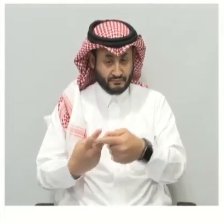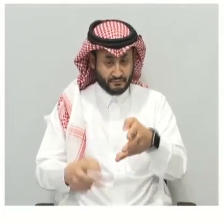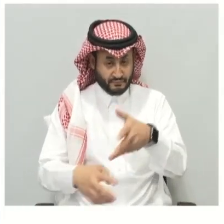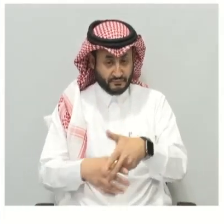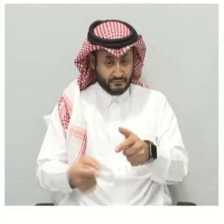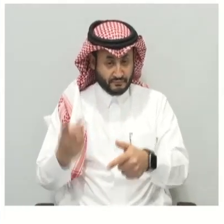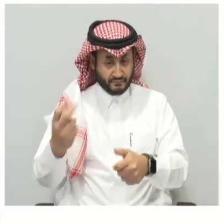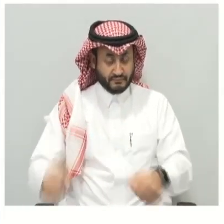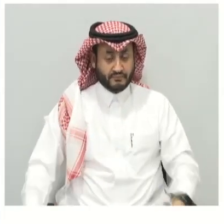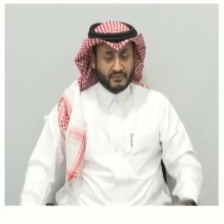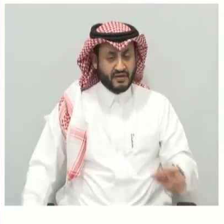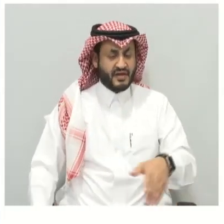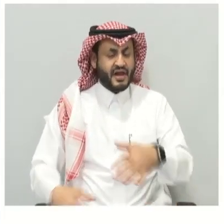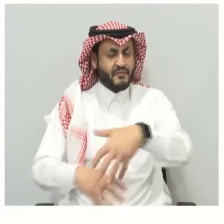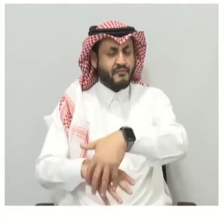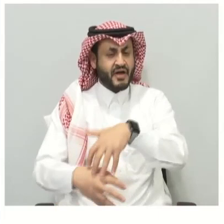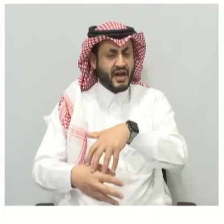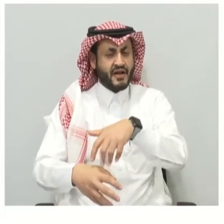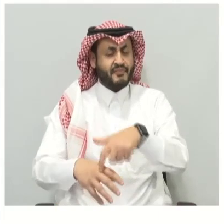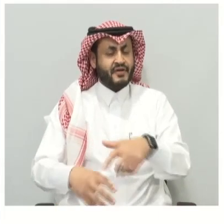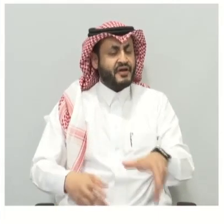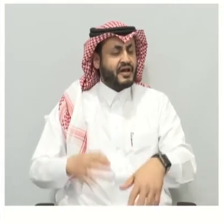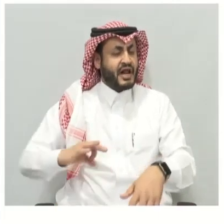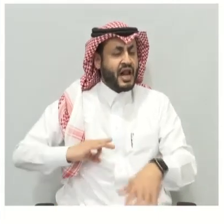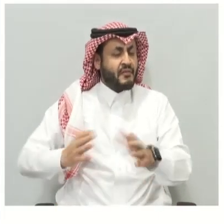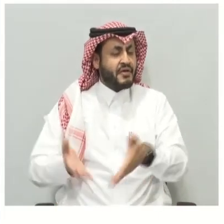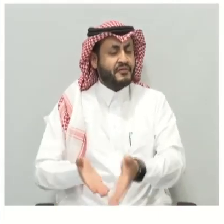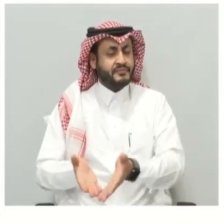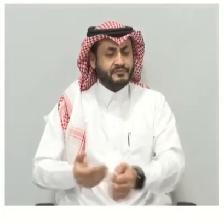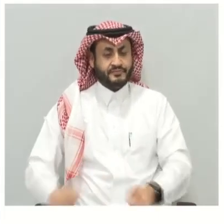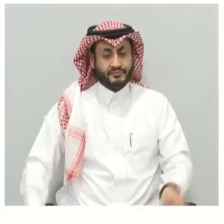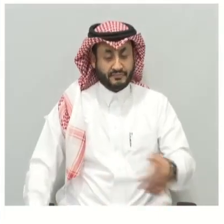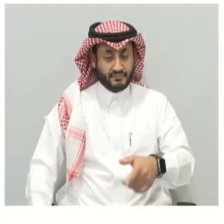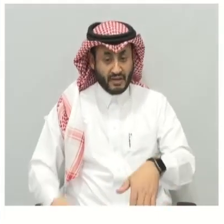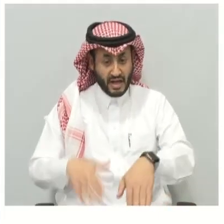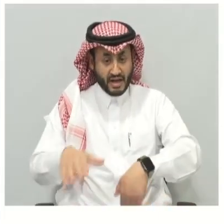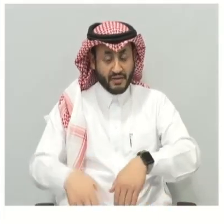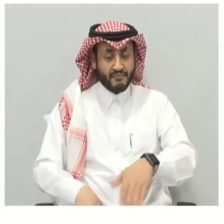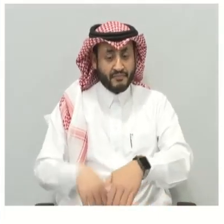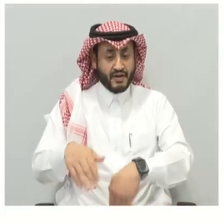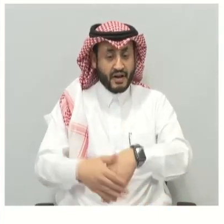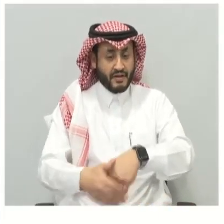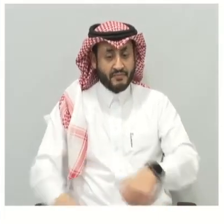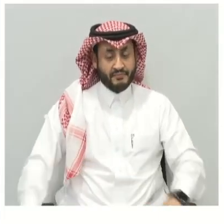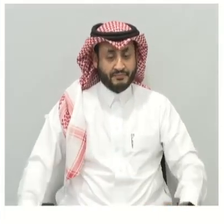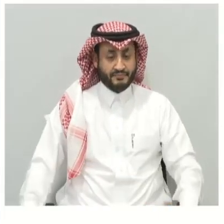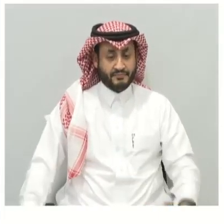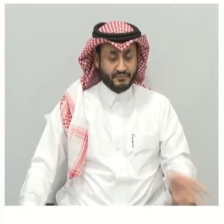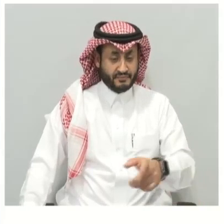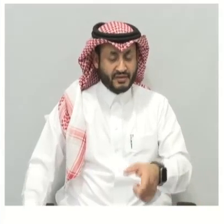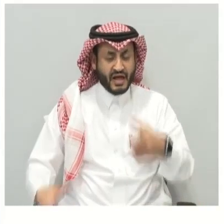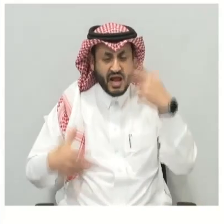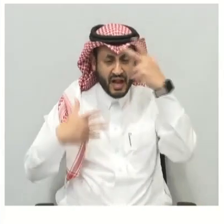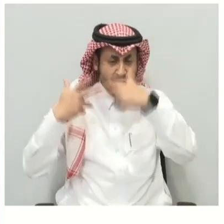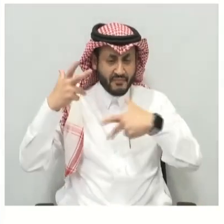about school subjects and what do you like about school, and also the physical traits, and describe people's